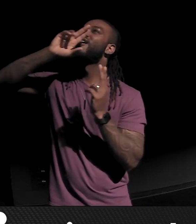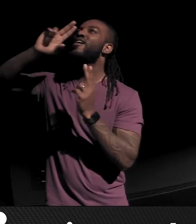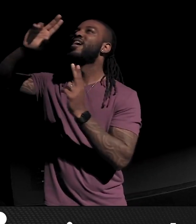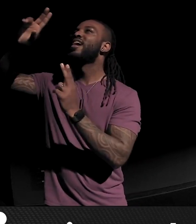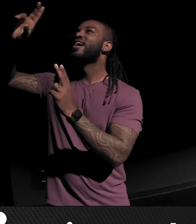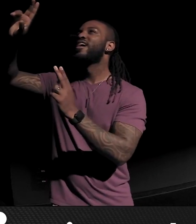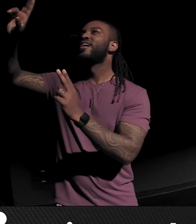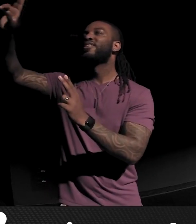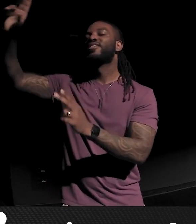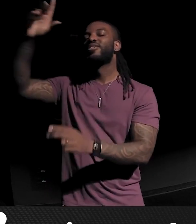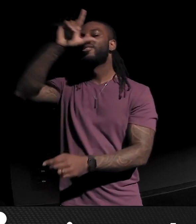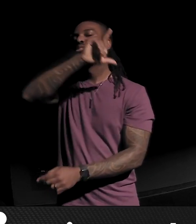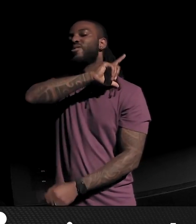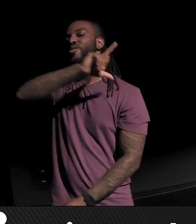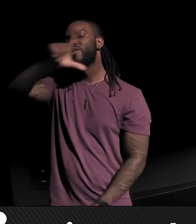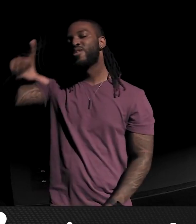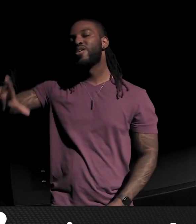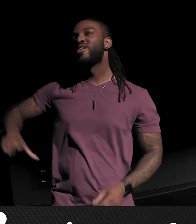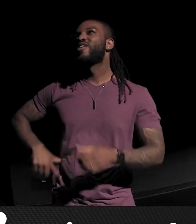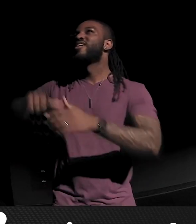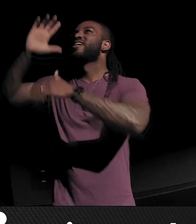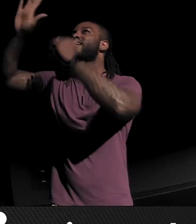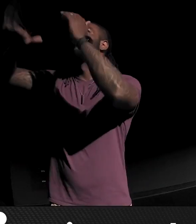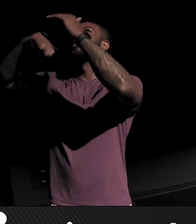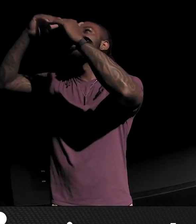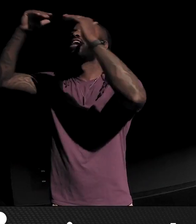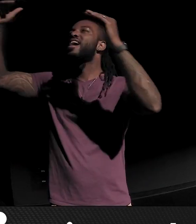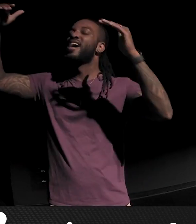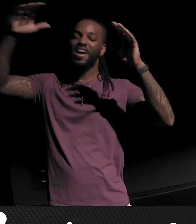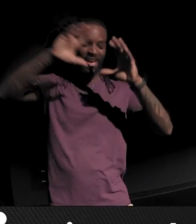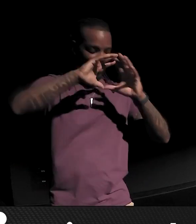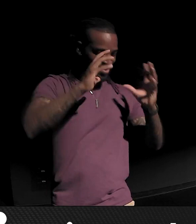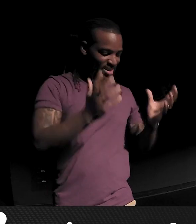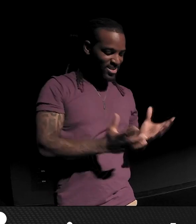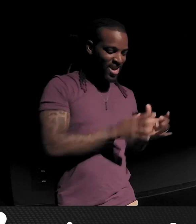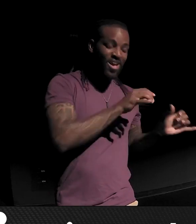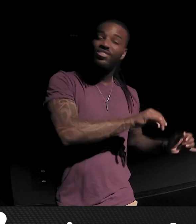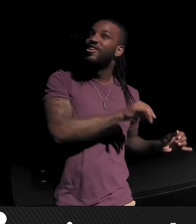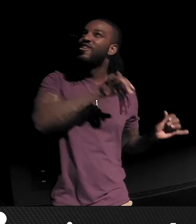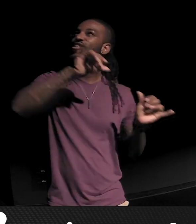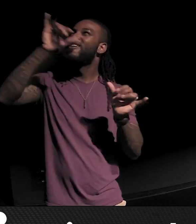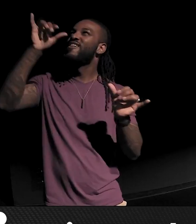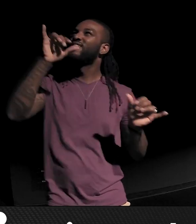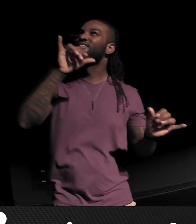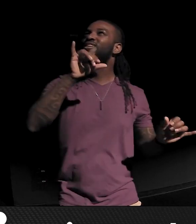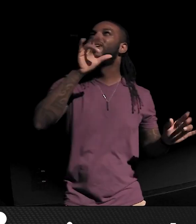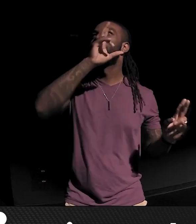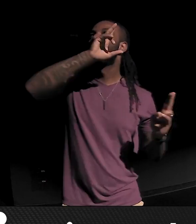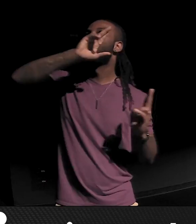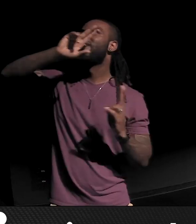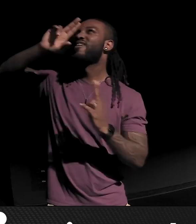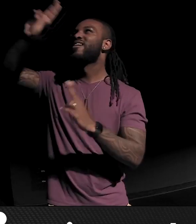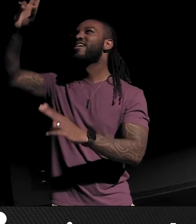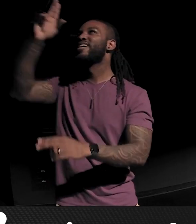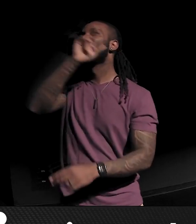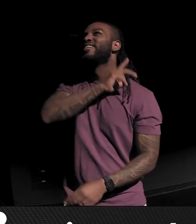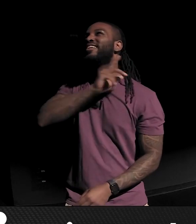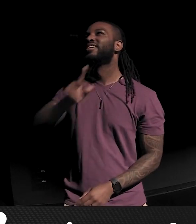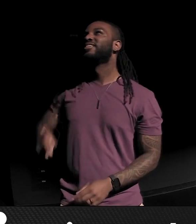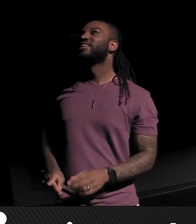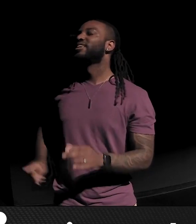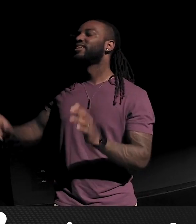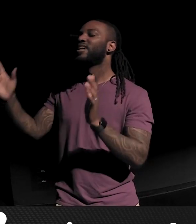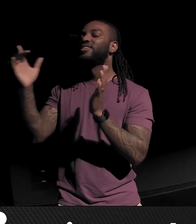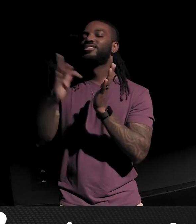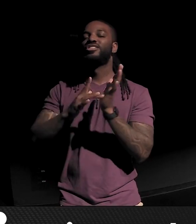Oh, hail the Lord of heaven and earth. Oh, hail